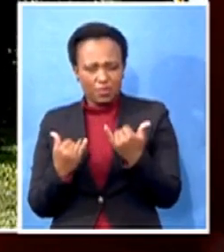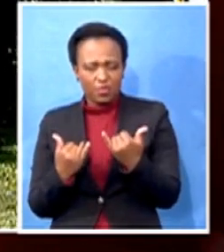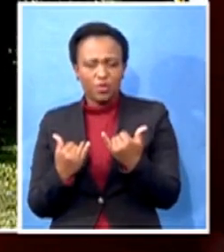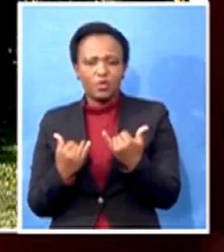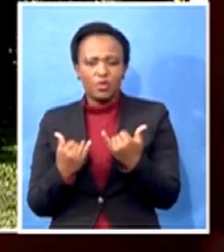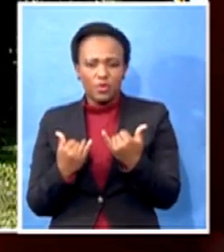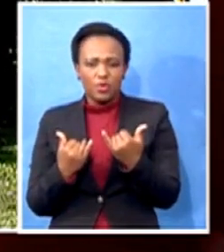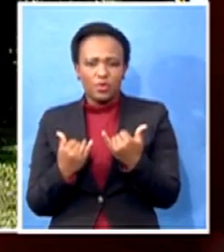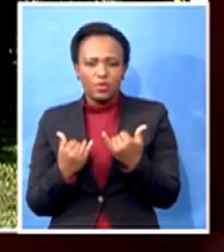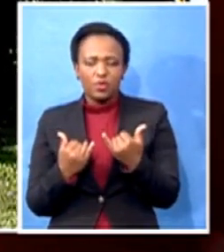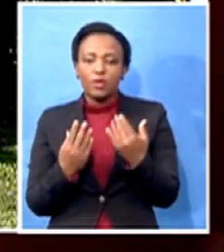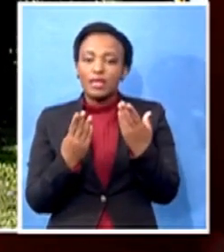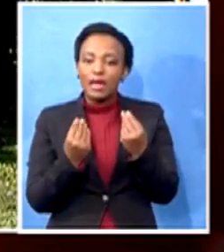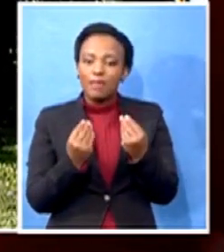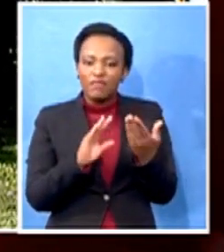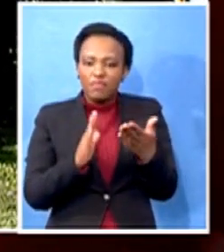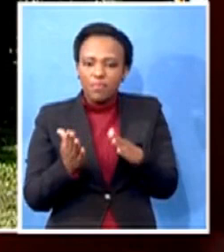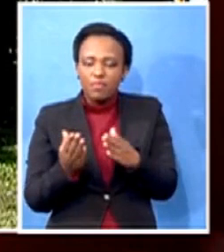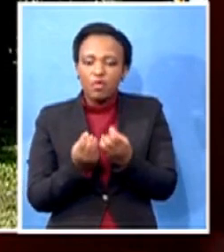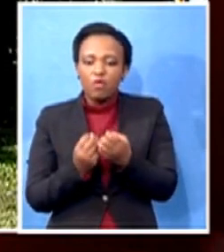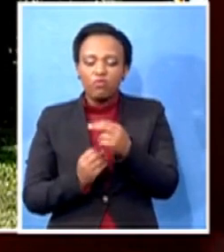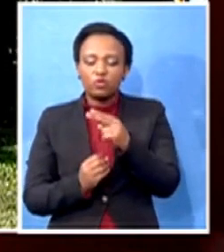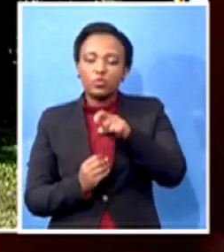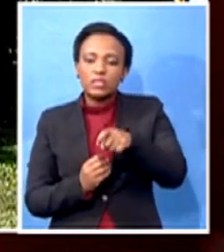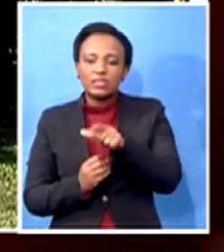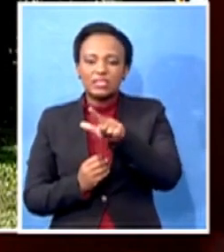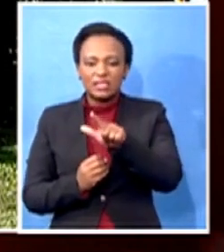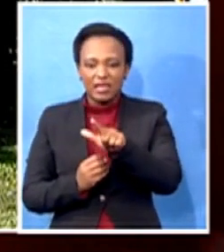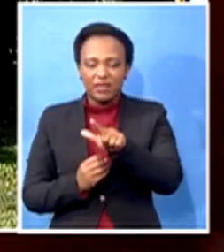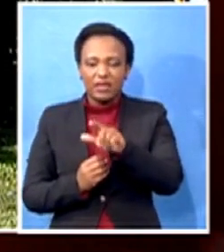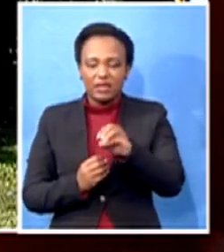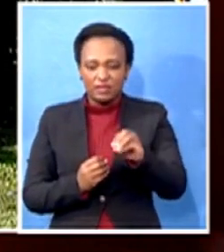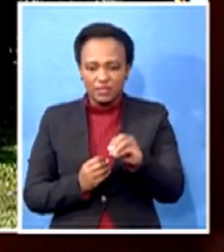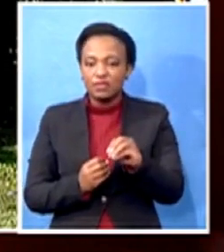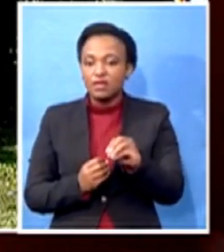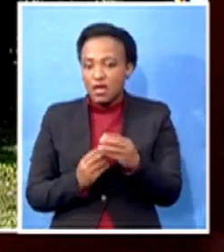over 2,700. Important number here, recoveries,